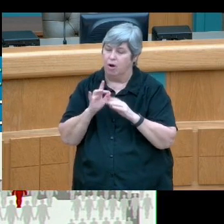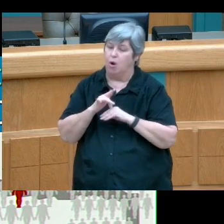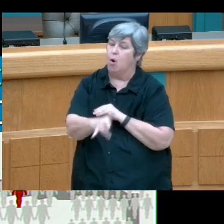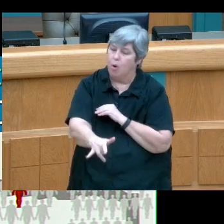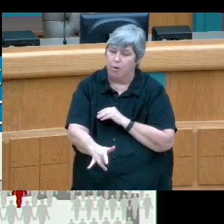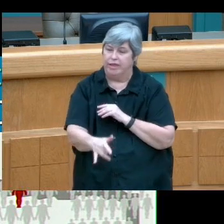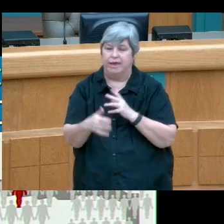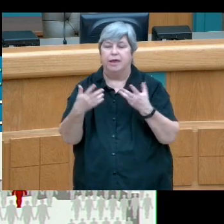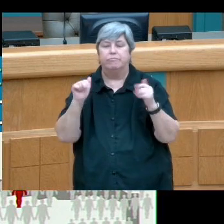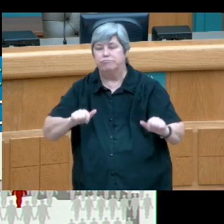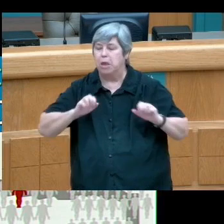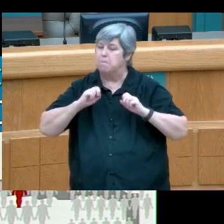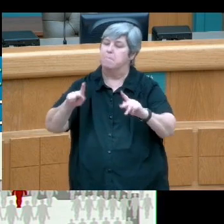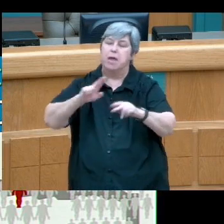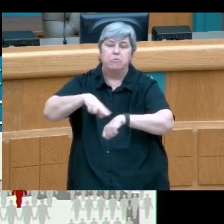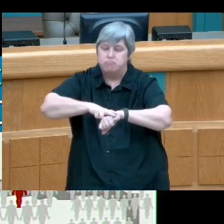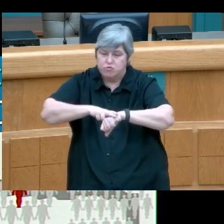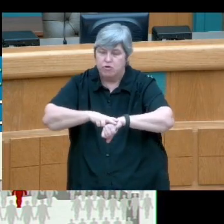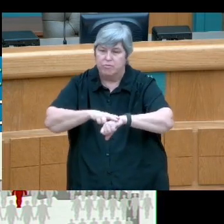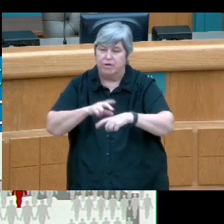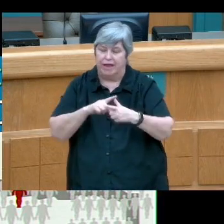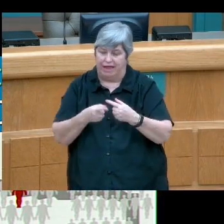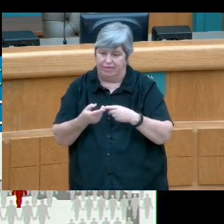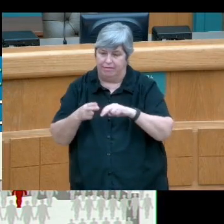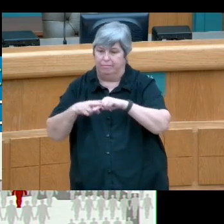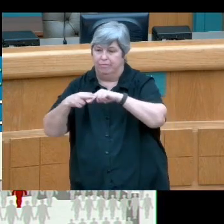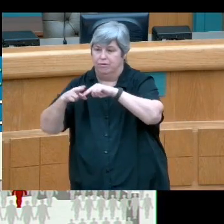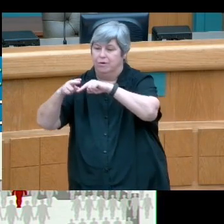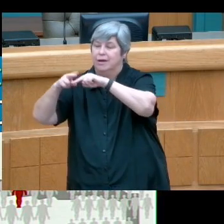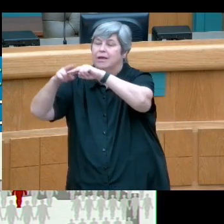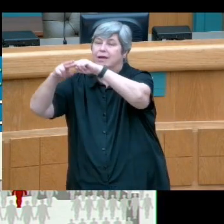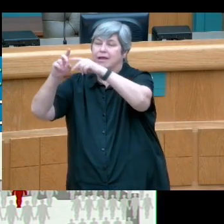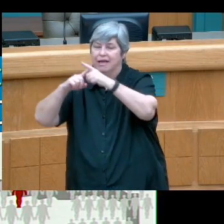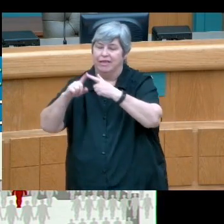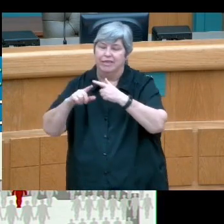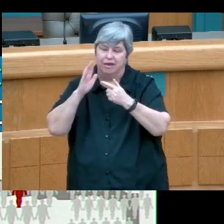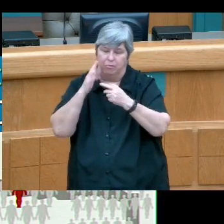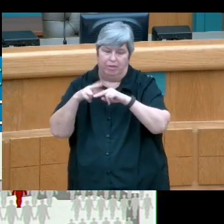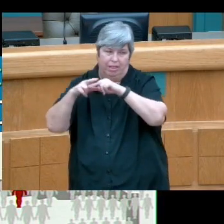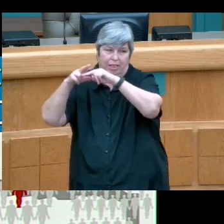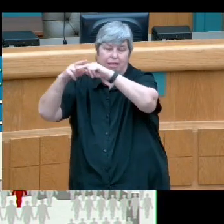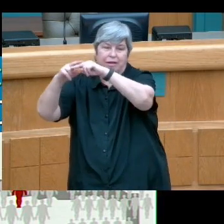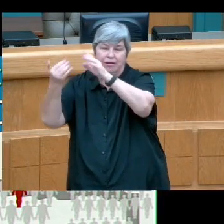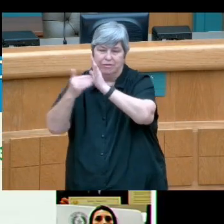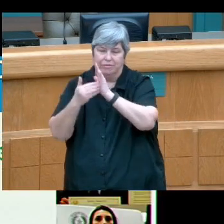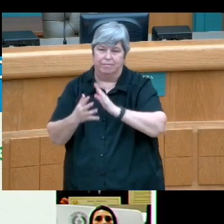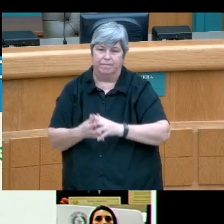in the community and this number goes above 1, COVID-19 will start spreading again.